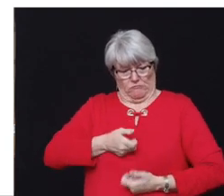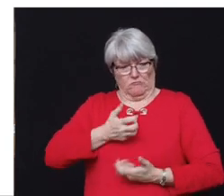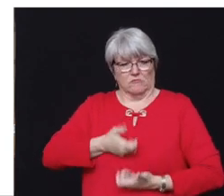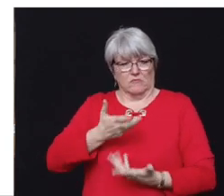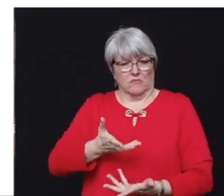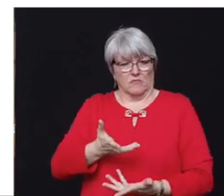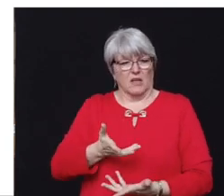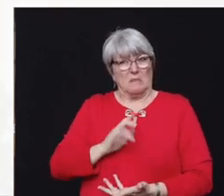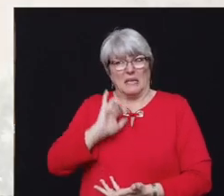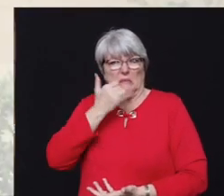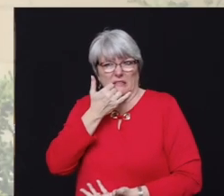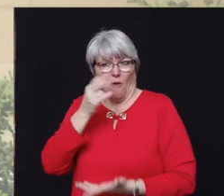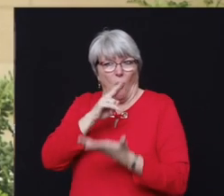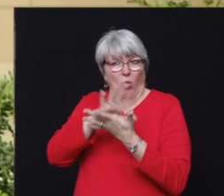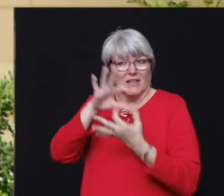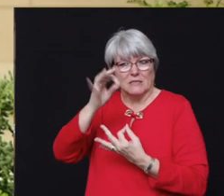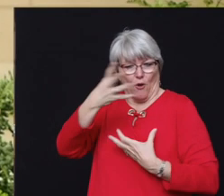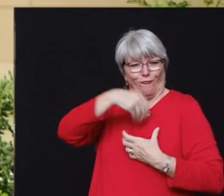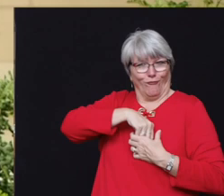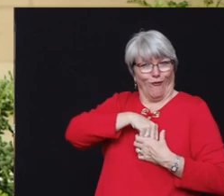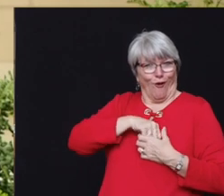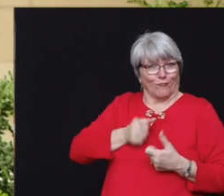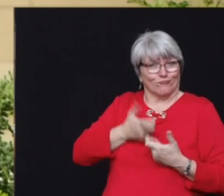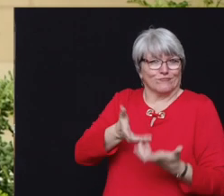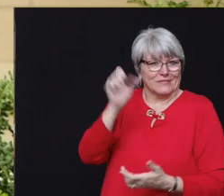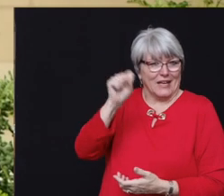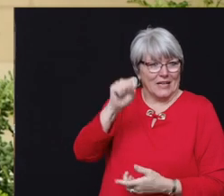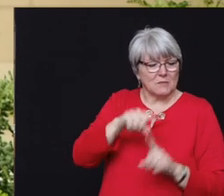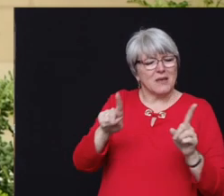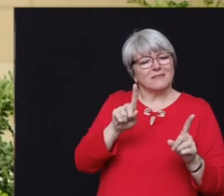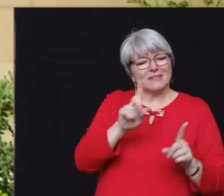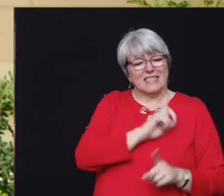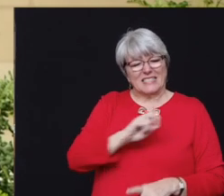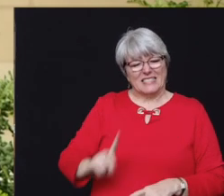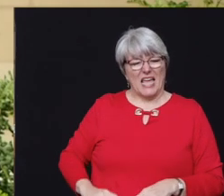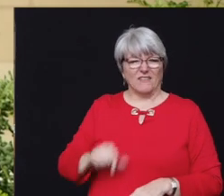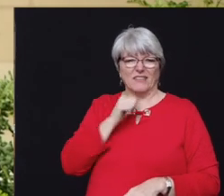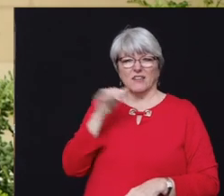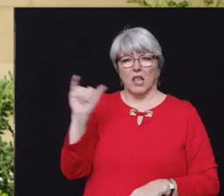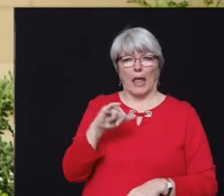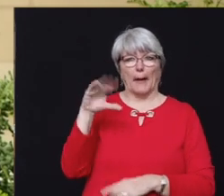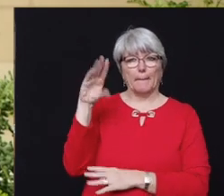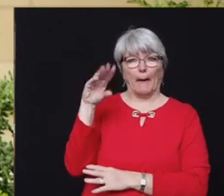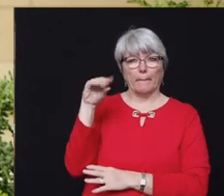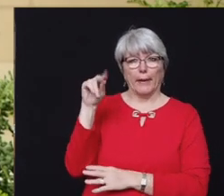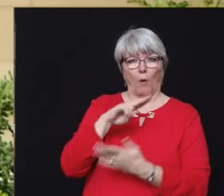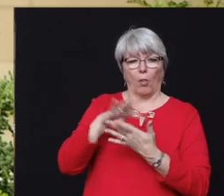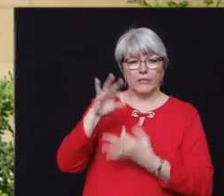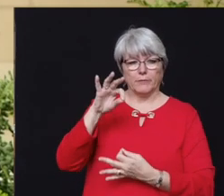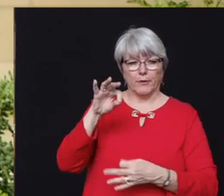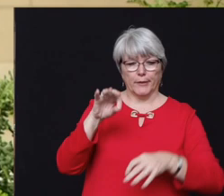making a mistake here, surely the Holy Spirit's at work, but David is not a puppet with the Holy